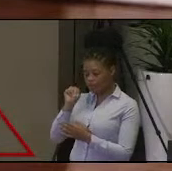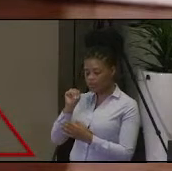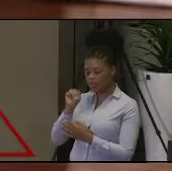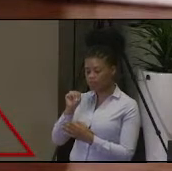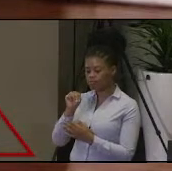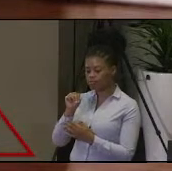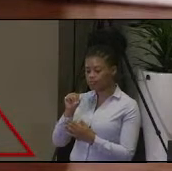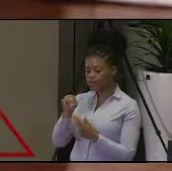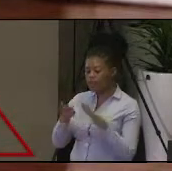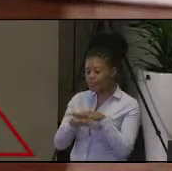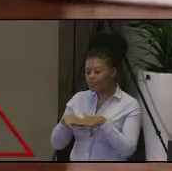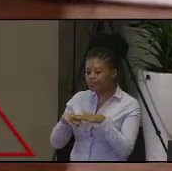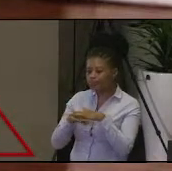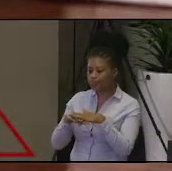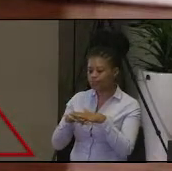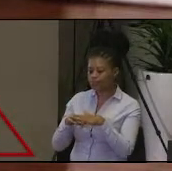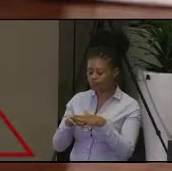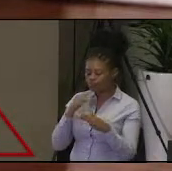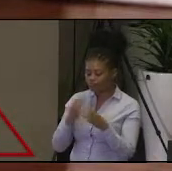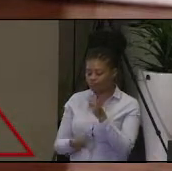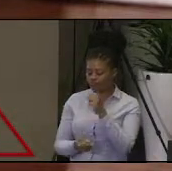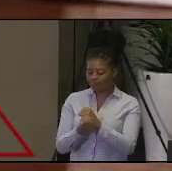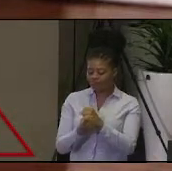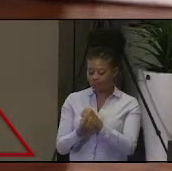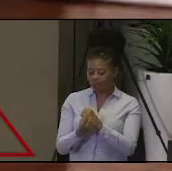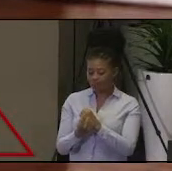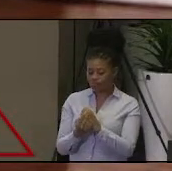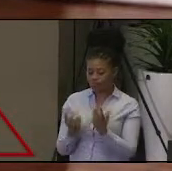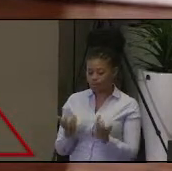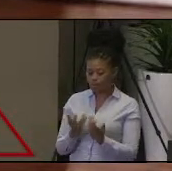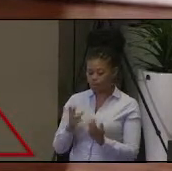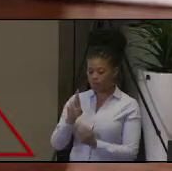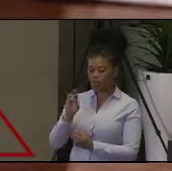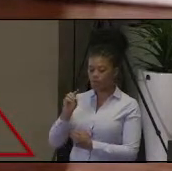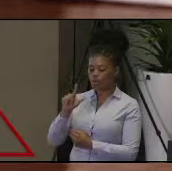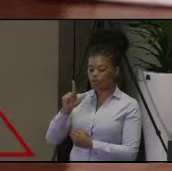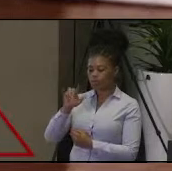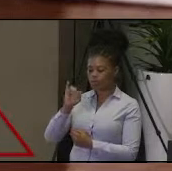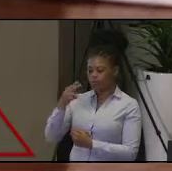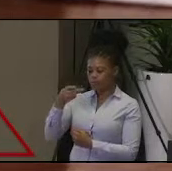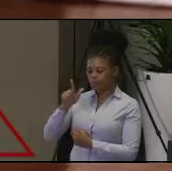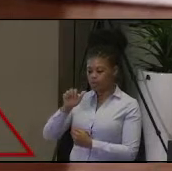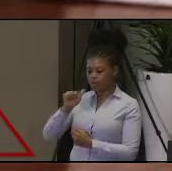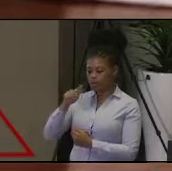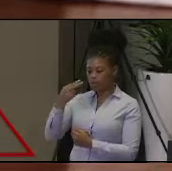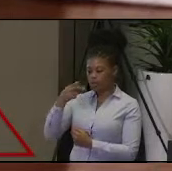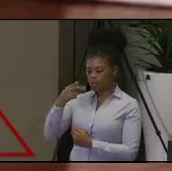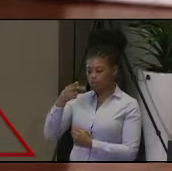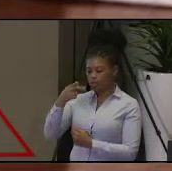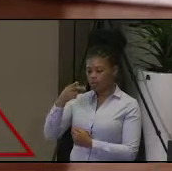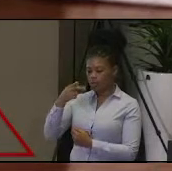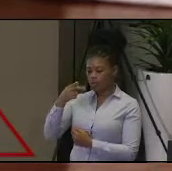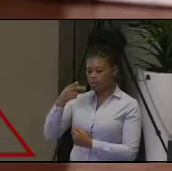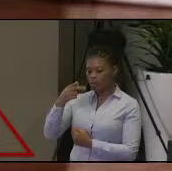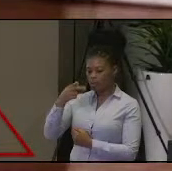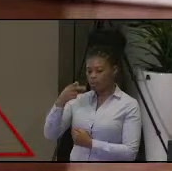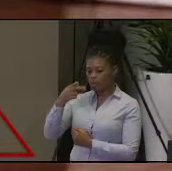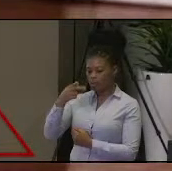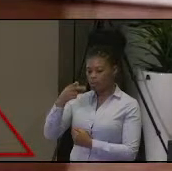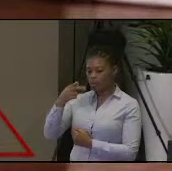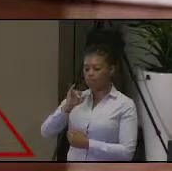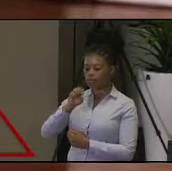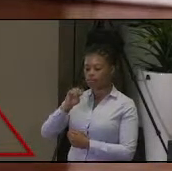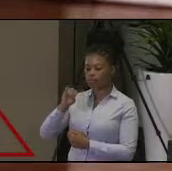Foundation in an event that took place at the Gqeberha informal settlement next to our Missionville